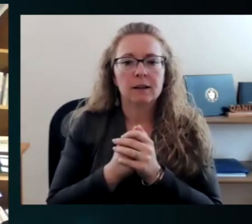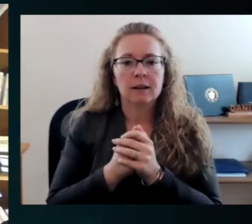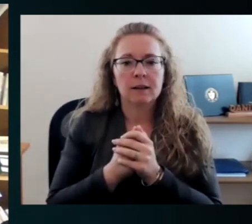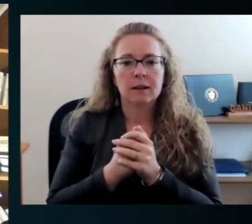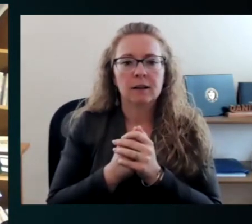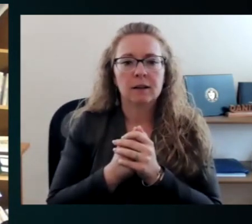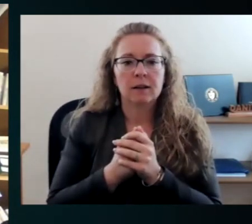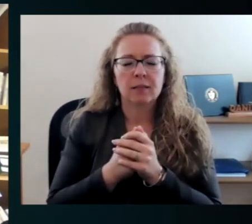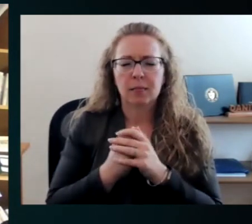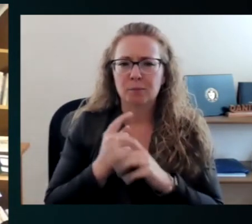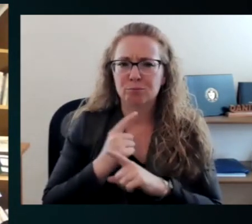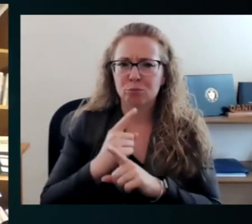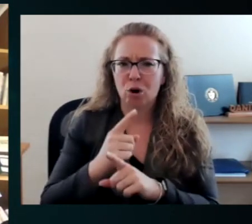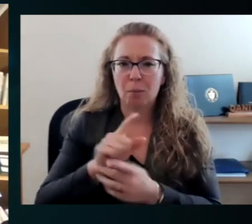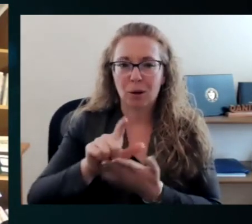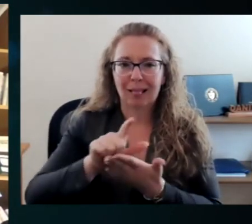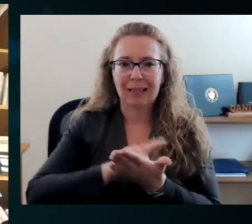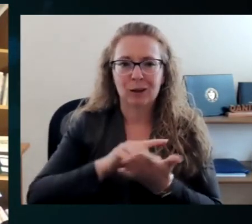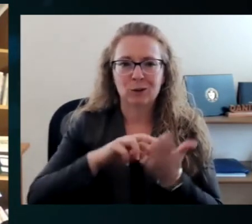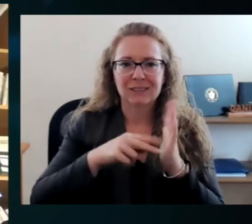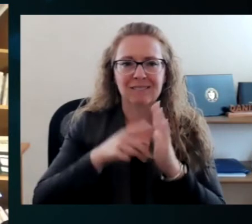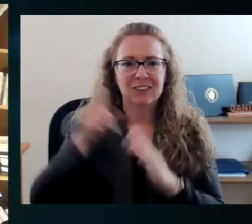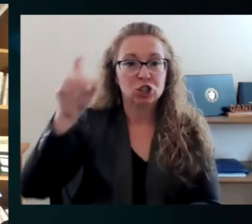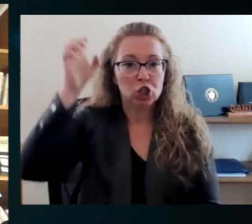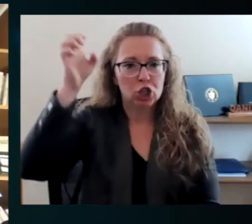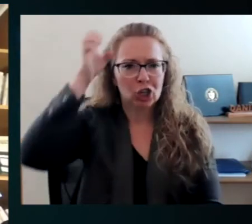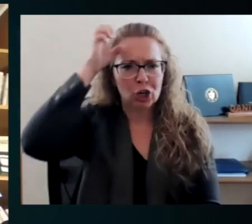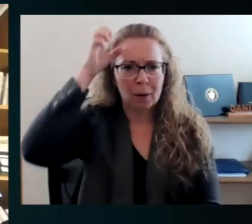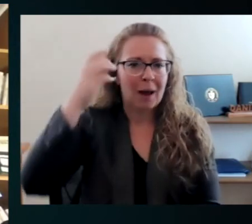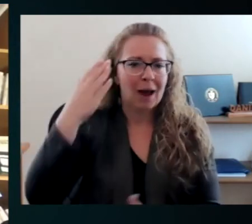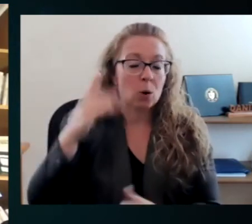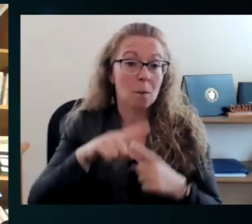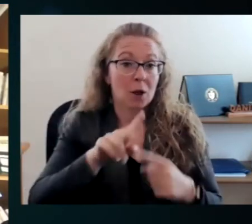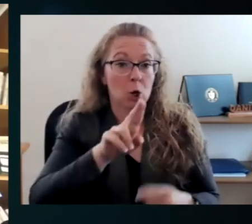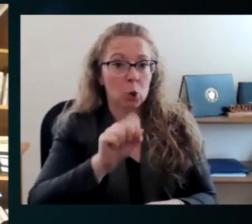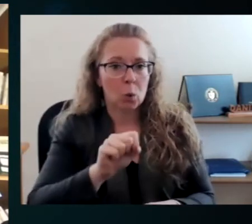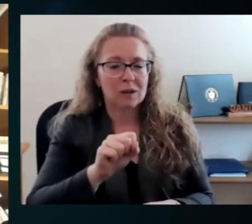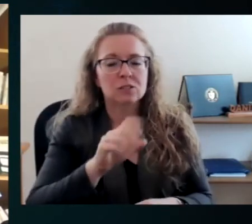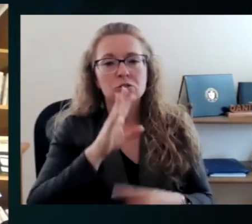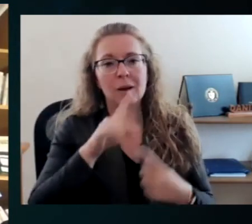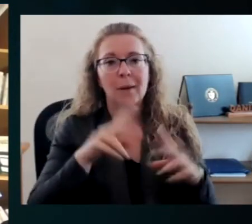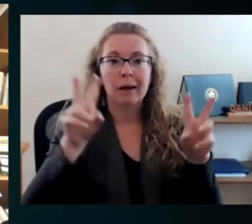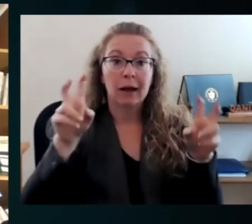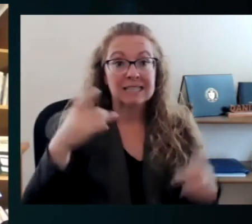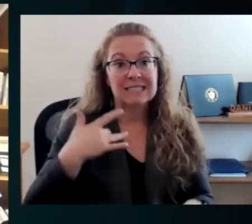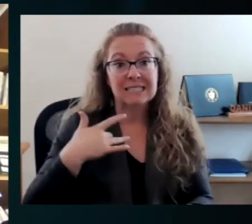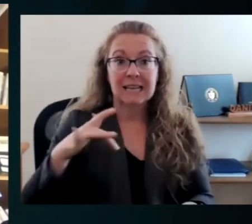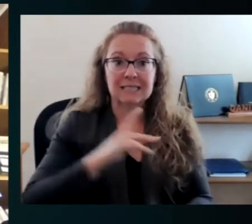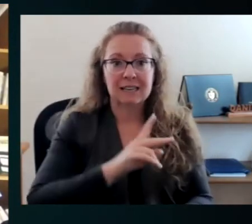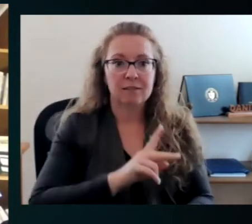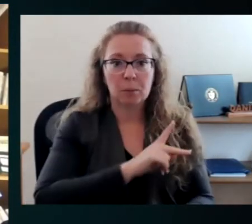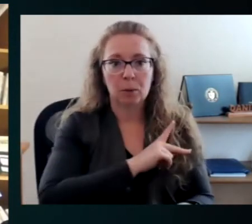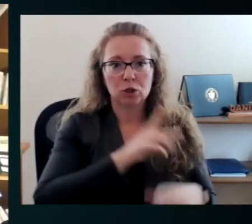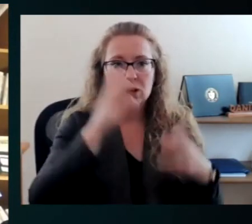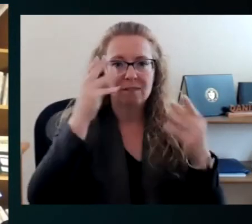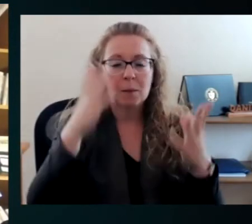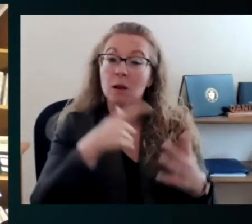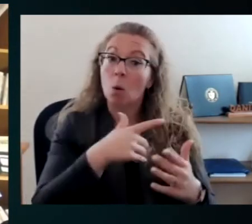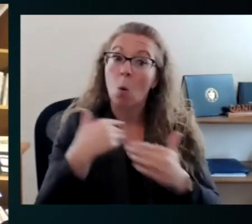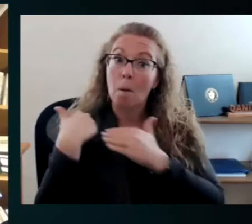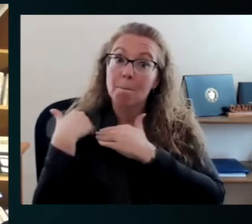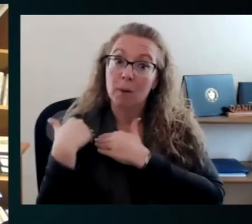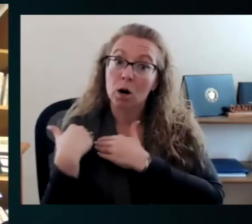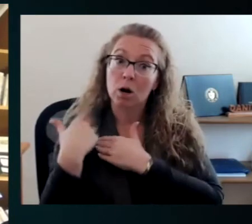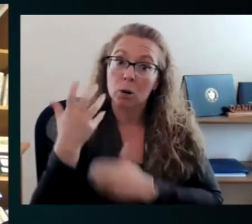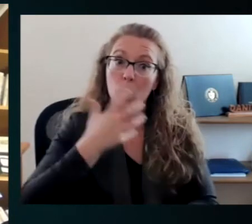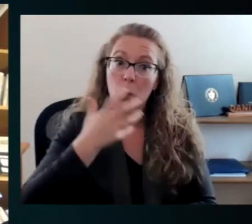legal definition in Europe, so I'll use the US one, sensitive personal information. That's a burden. It's a burden for the people who give